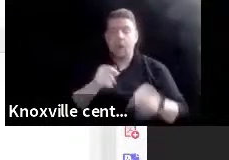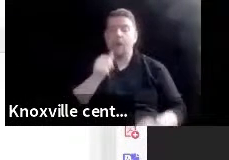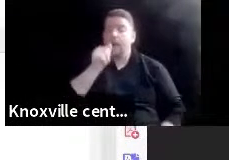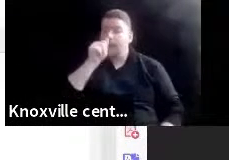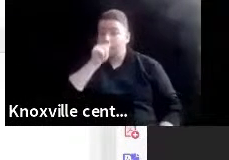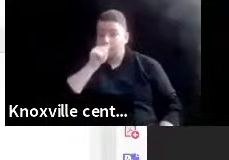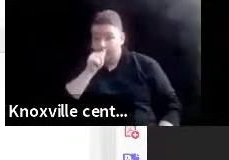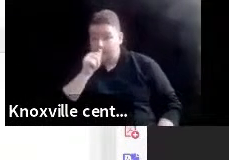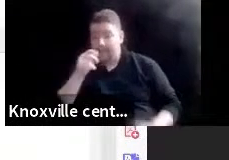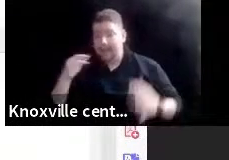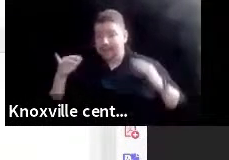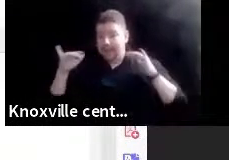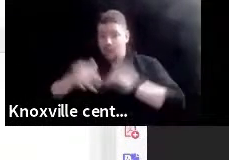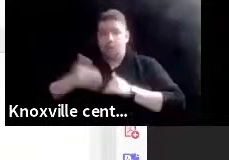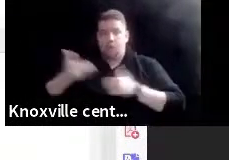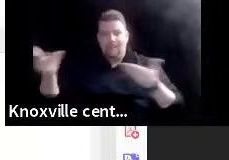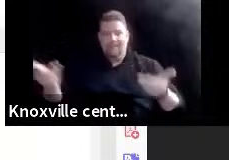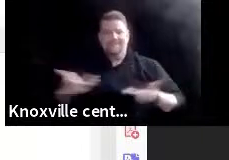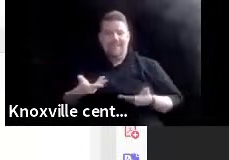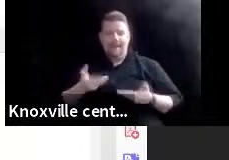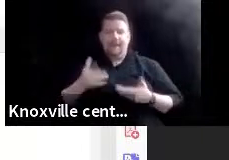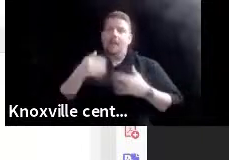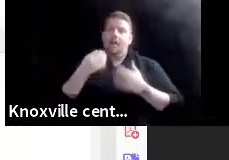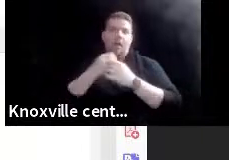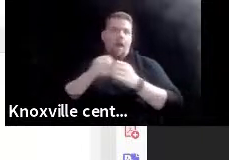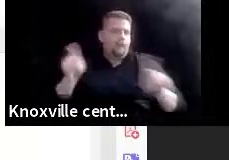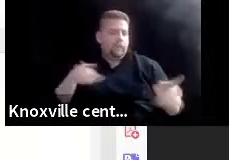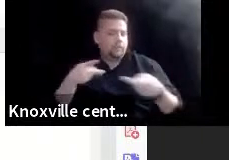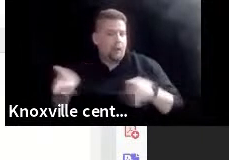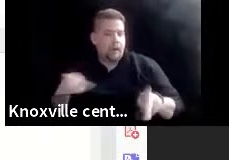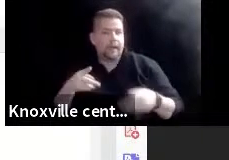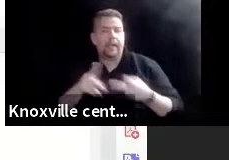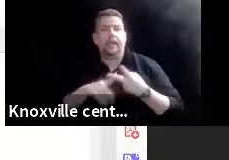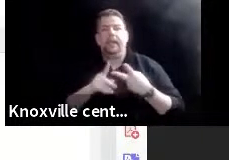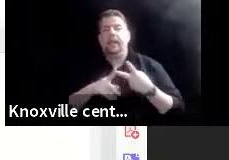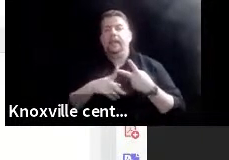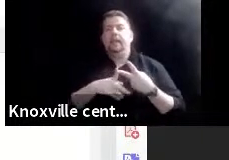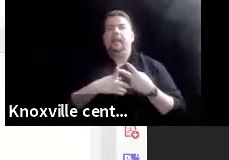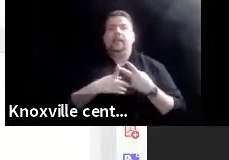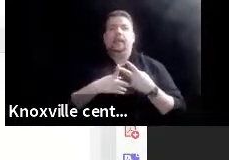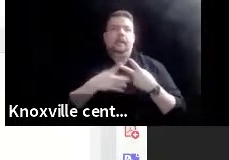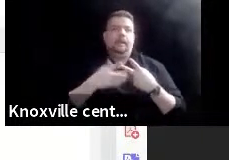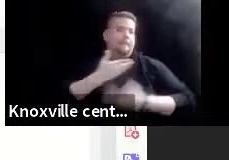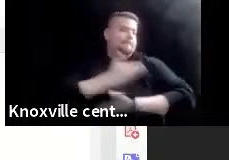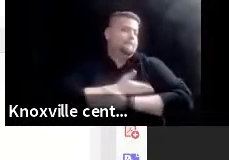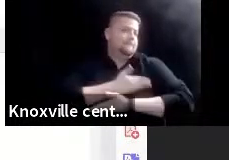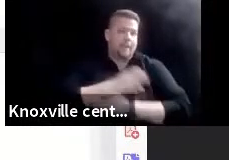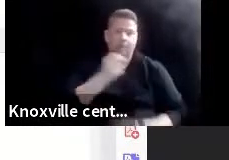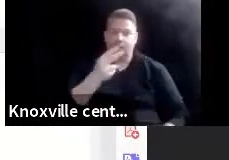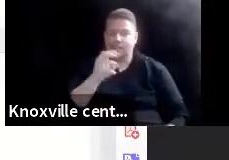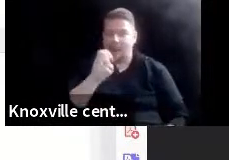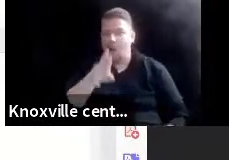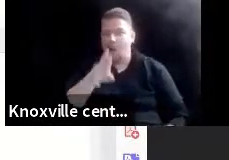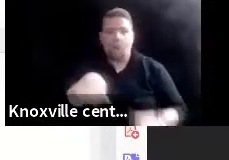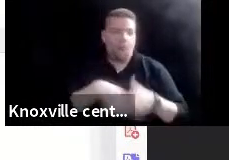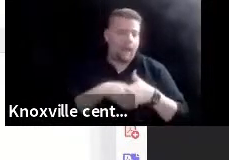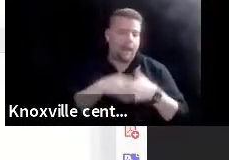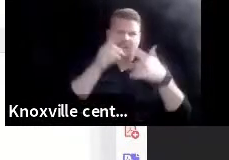you get invited to, which could be an office party or a baby shower or something like that.